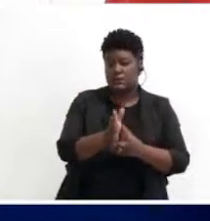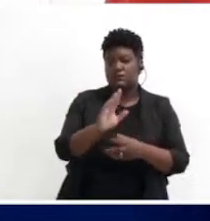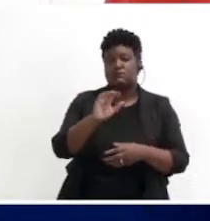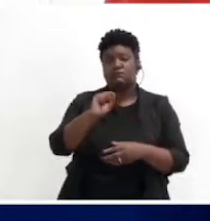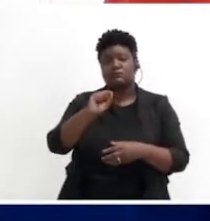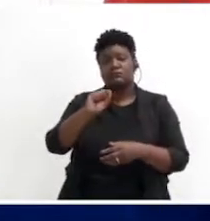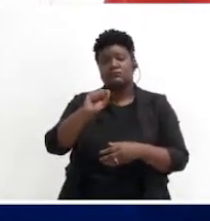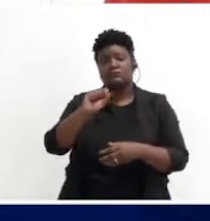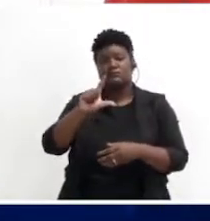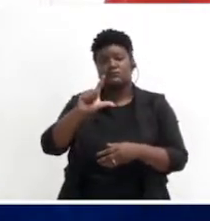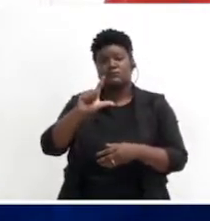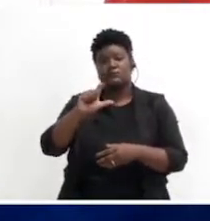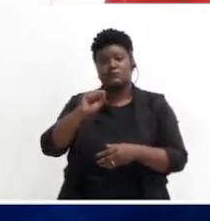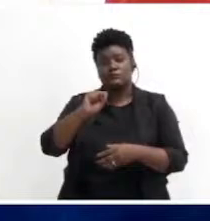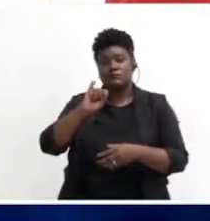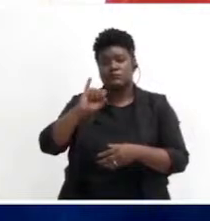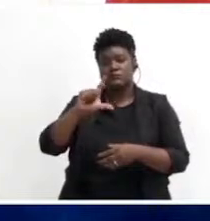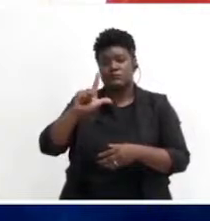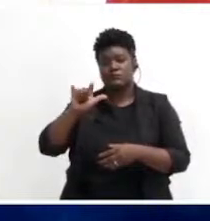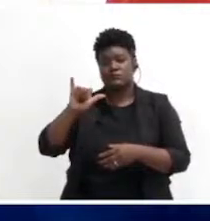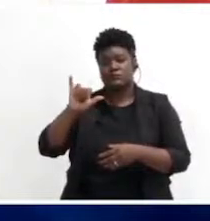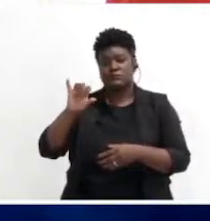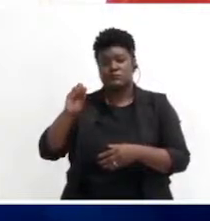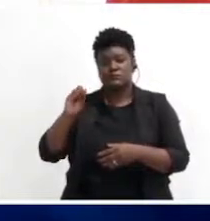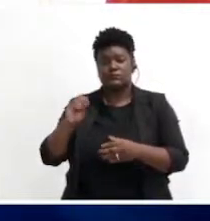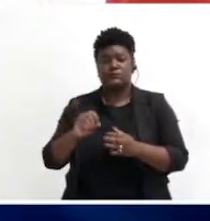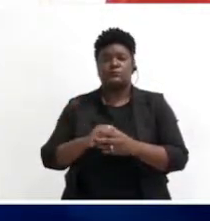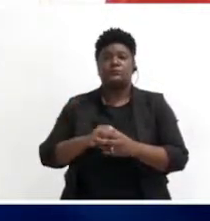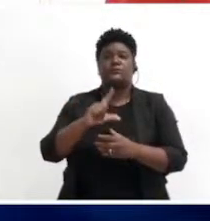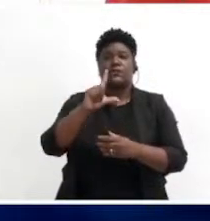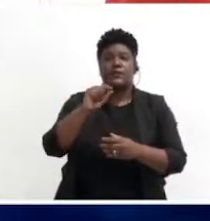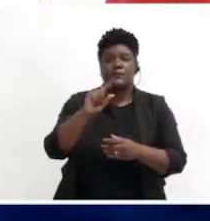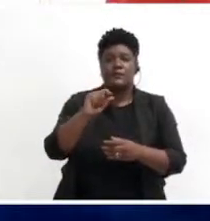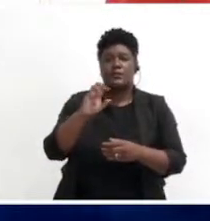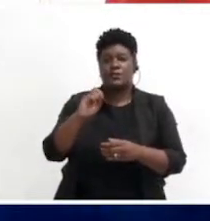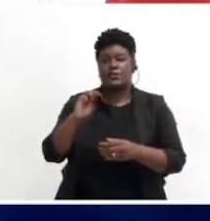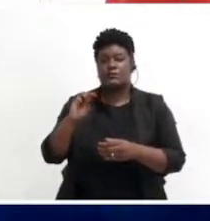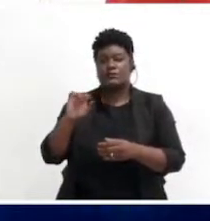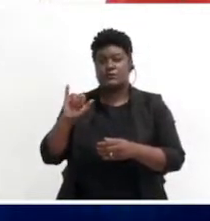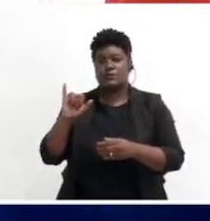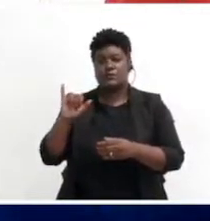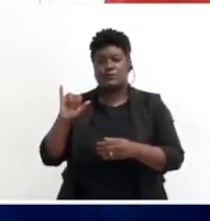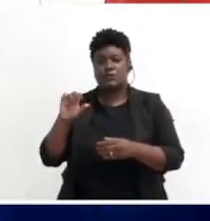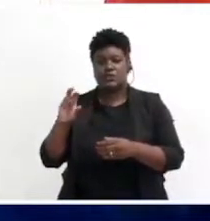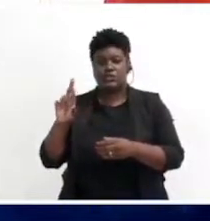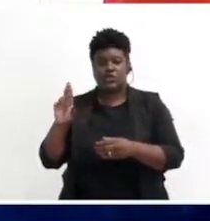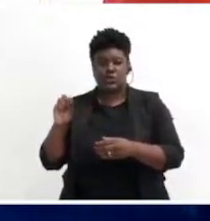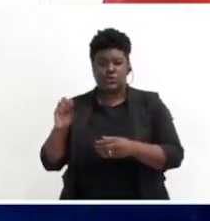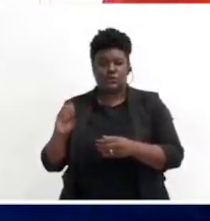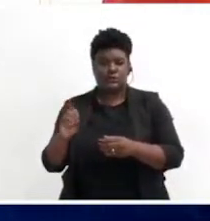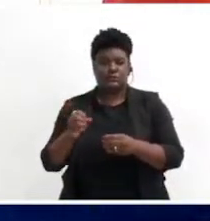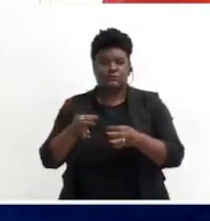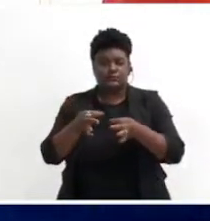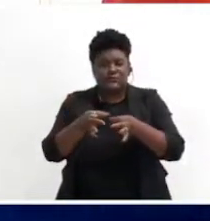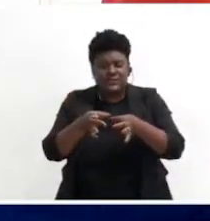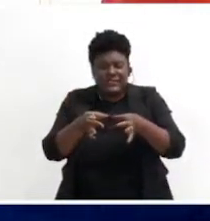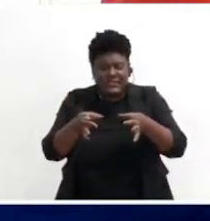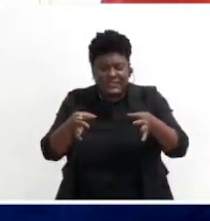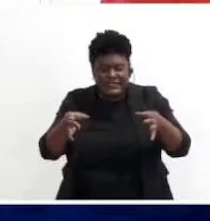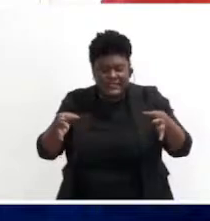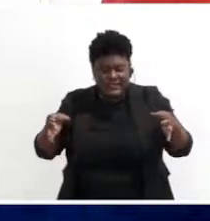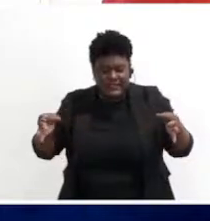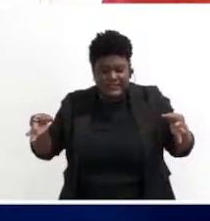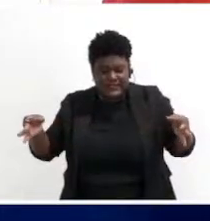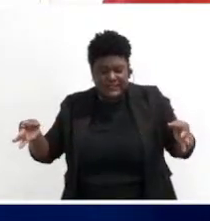about 20 microns, so we're getting down into this very small pitch realm for packaging. And they